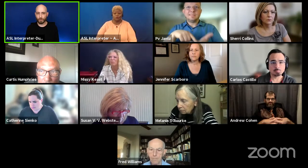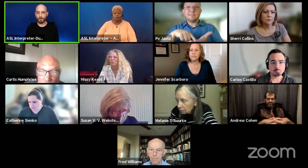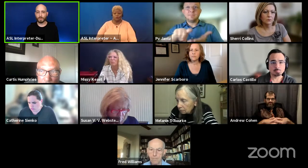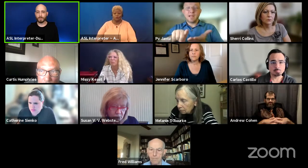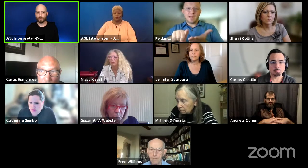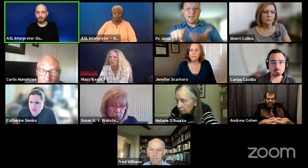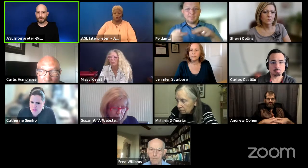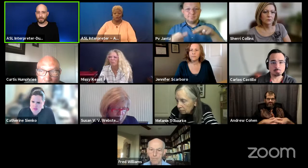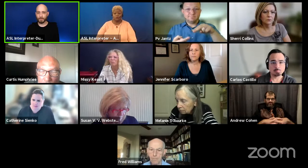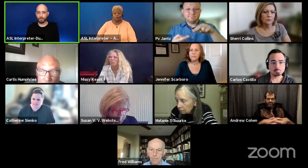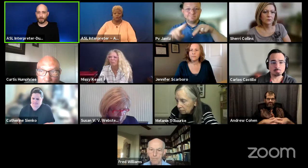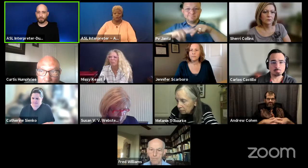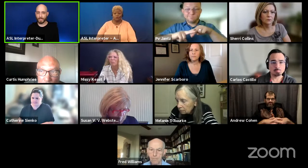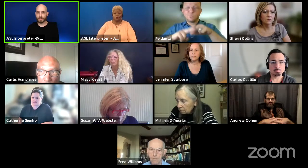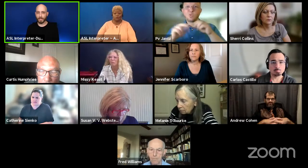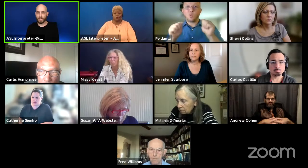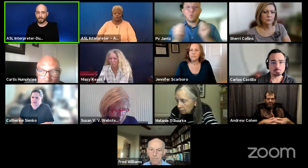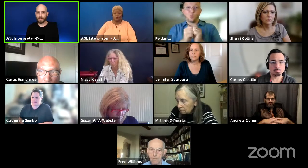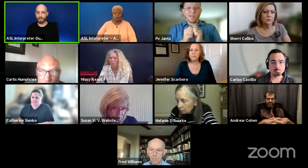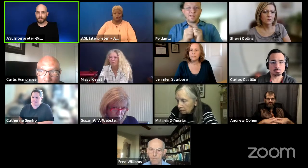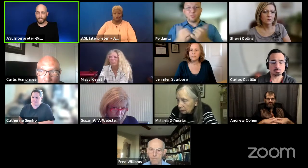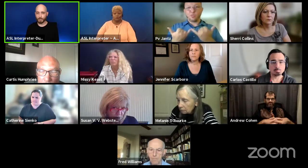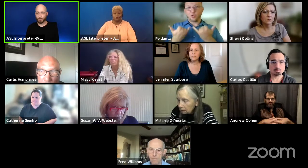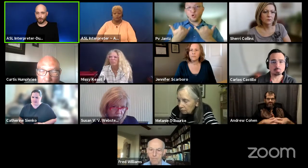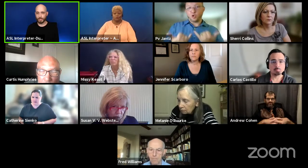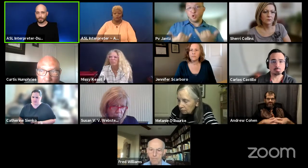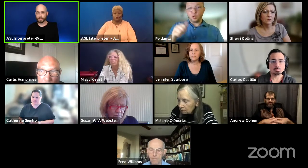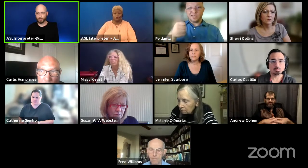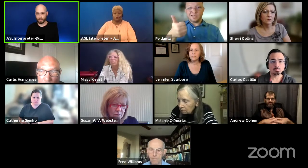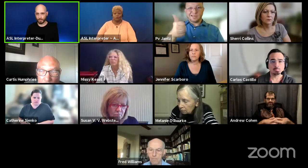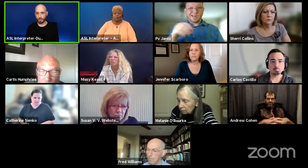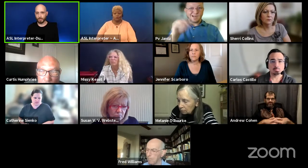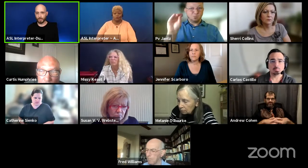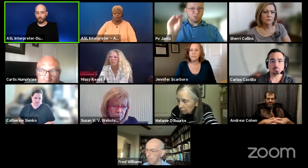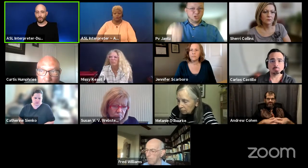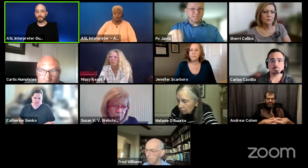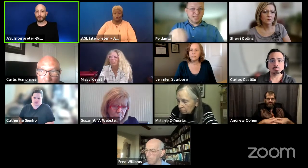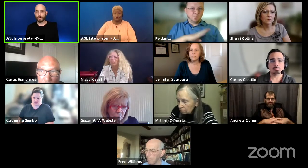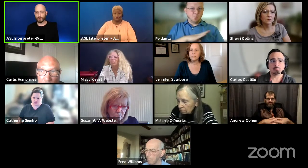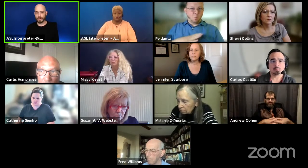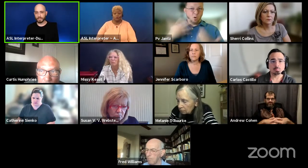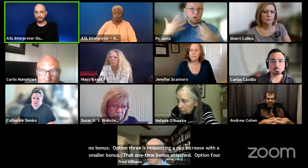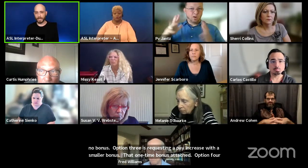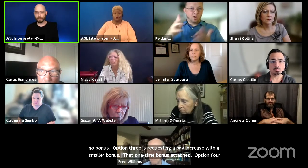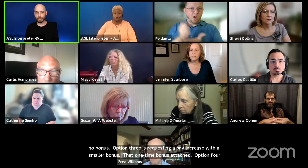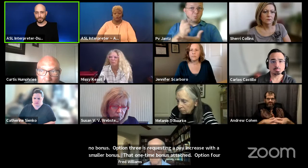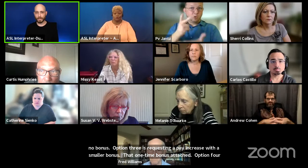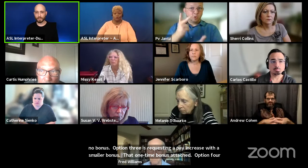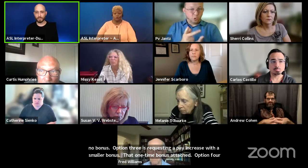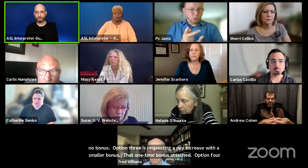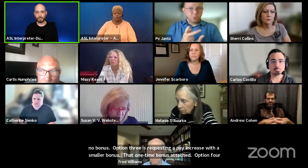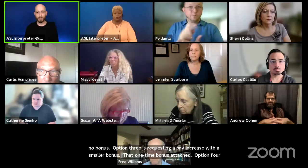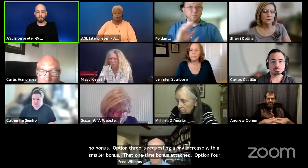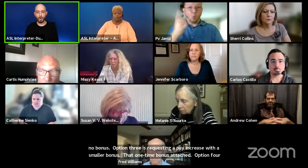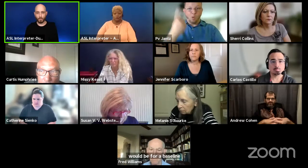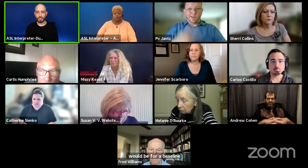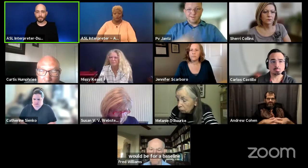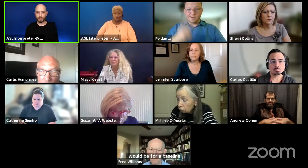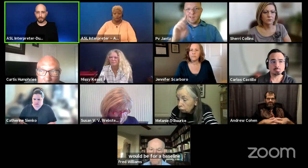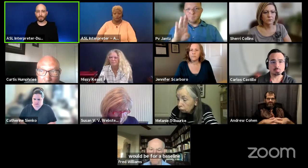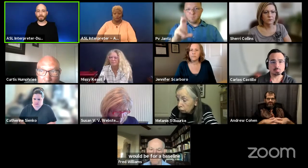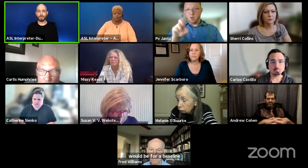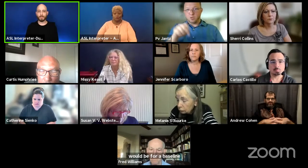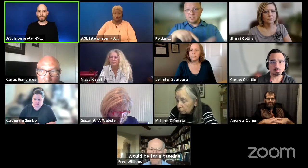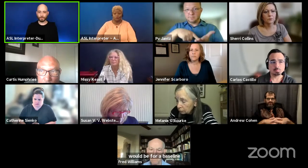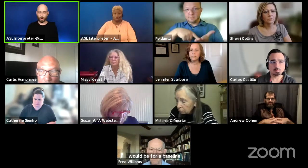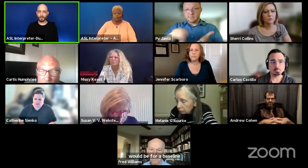Option 4 would be for a baseline increase with the current 10%